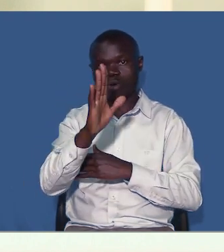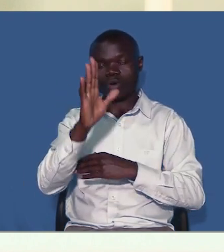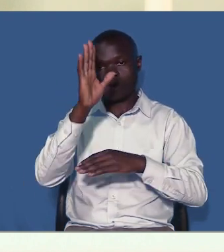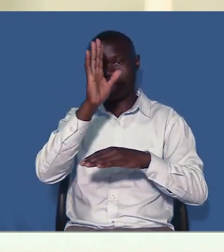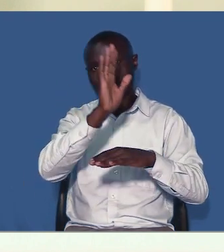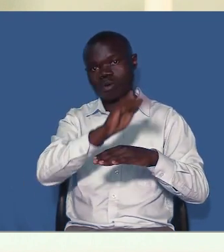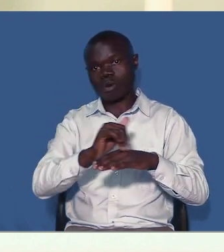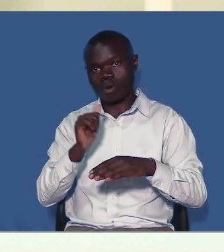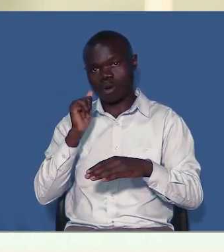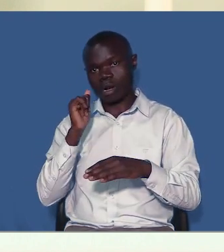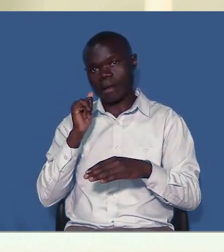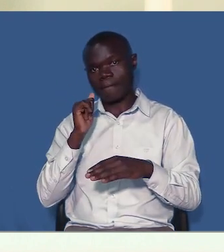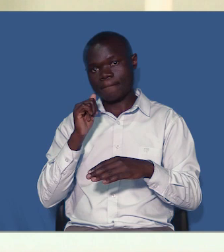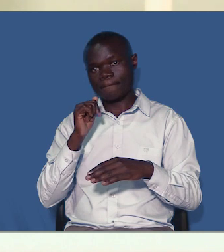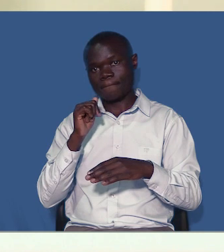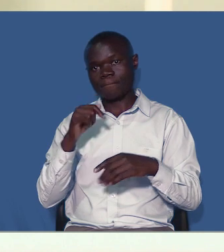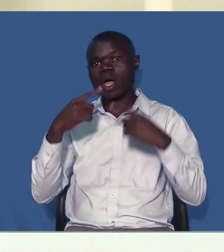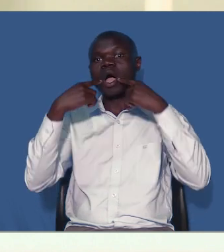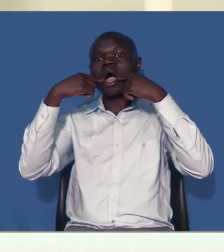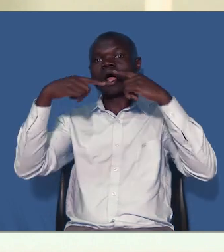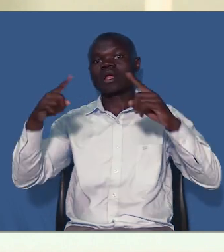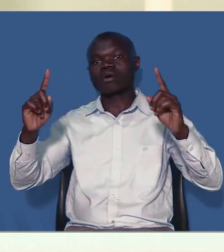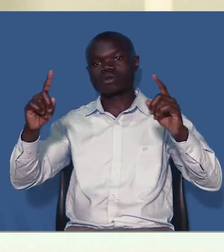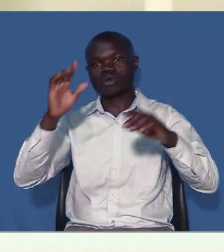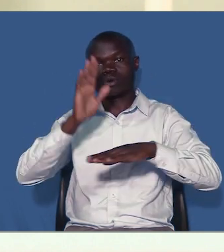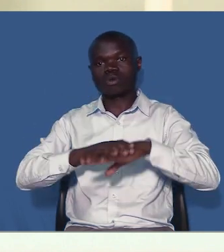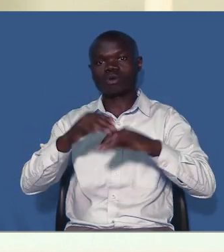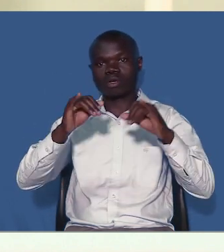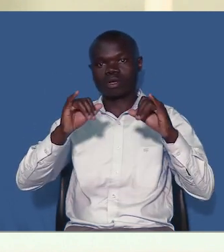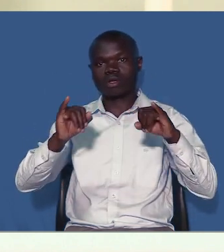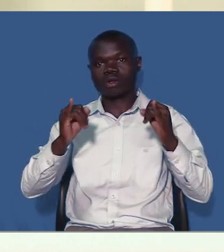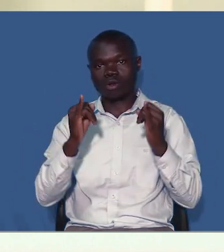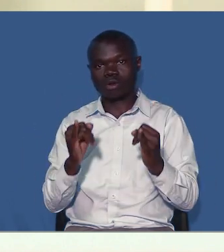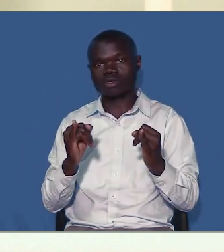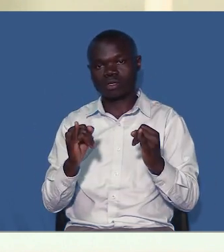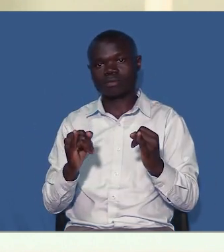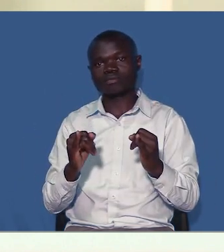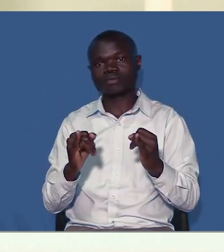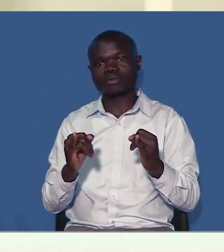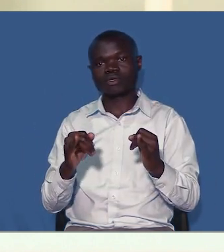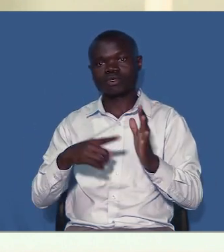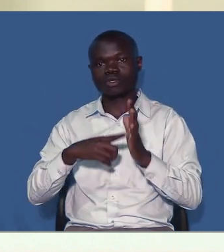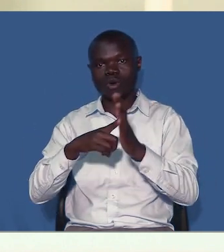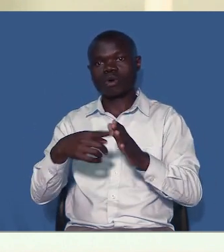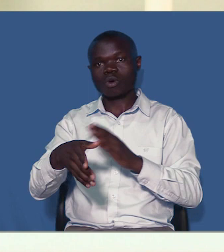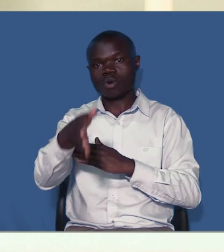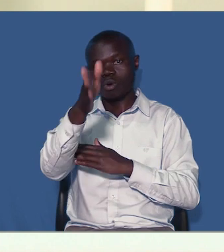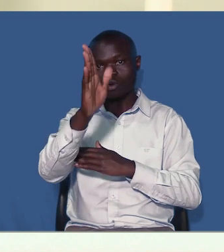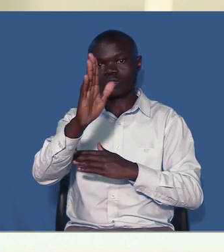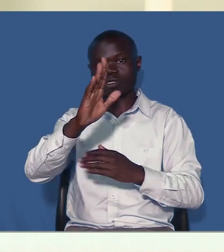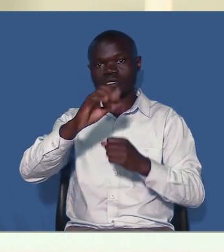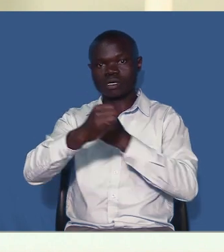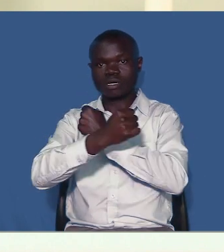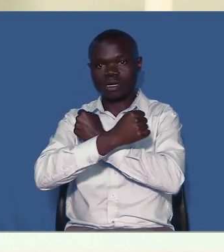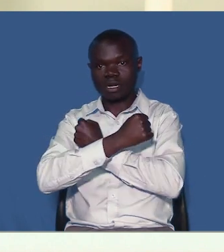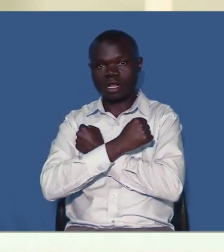to proclaim the good news of salvation through Jesus Christ and really to demonstrate God's love and grace through our